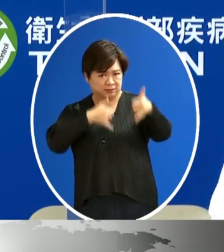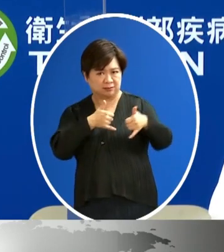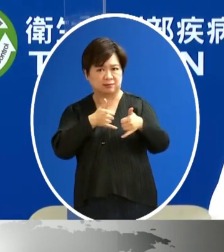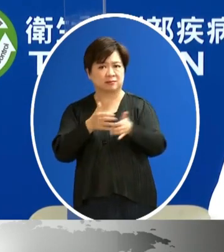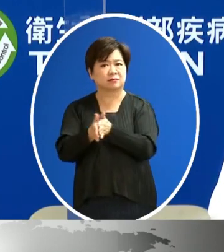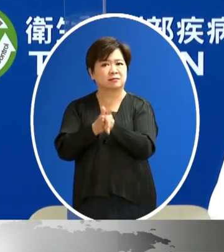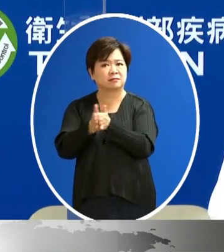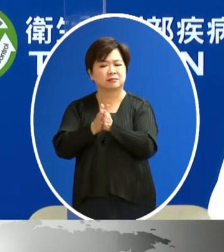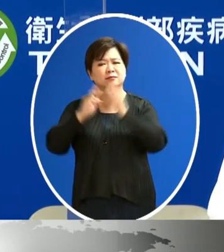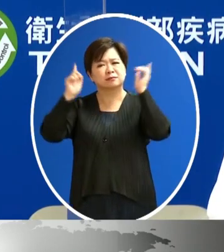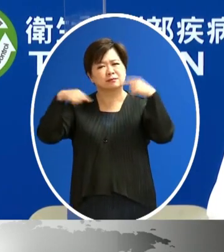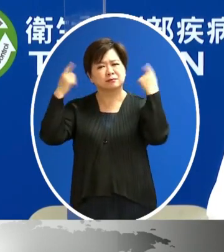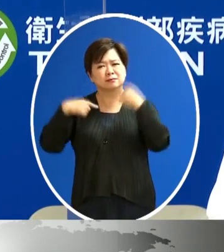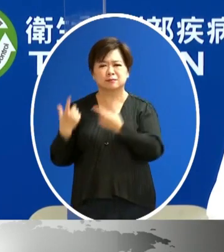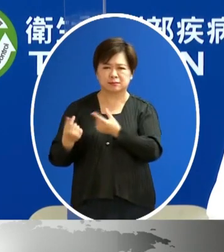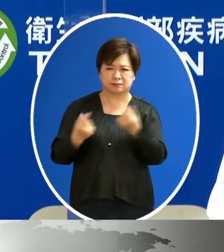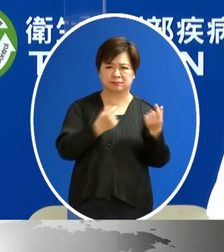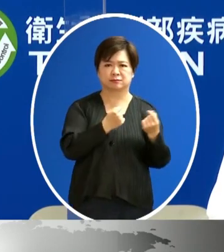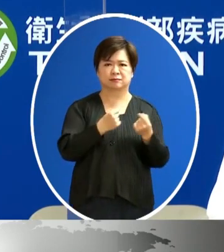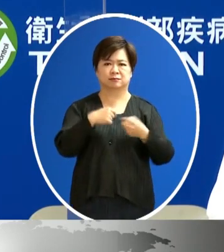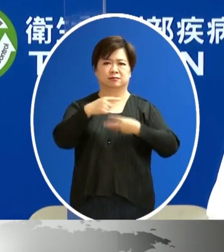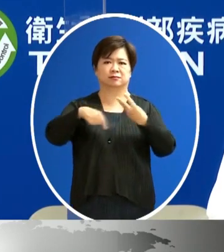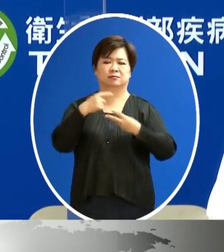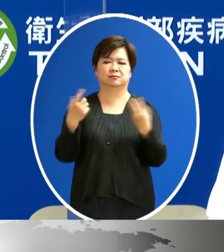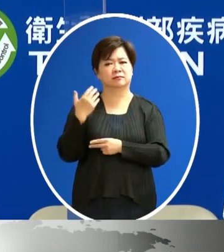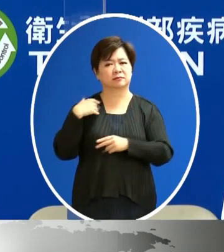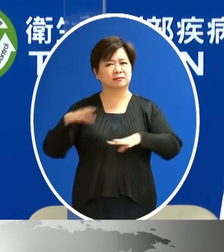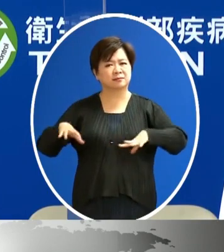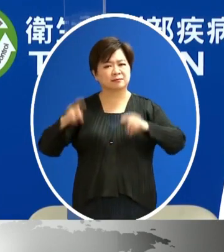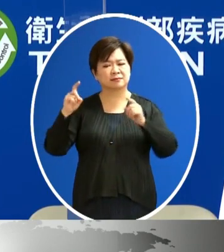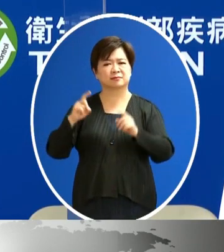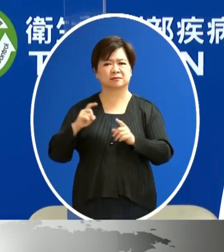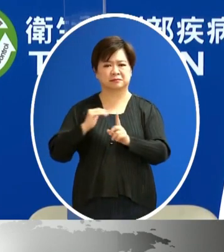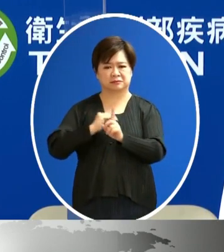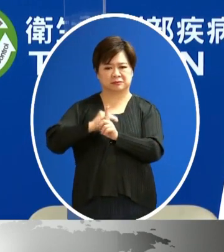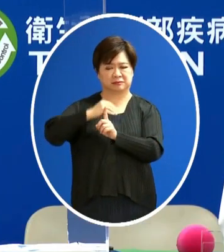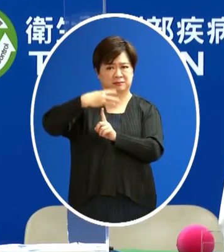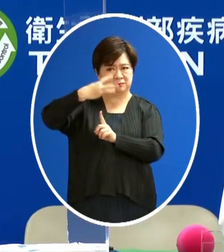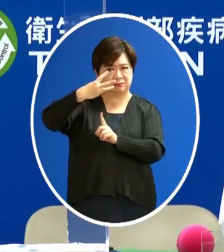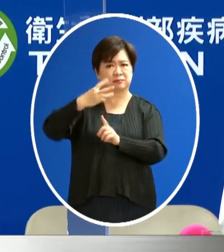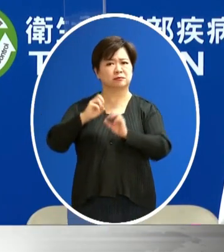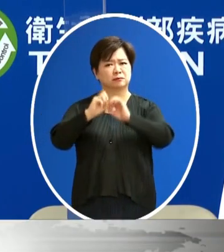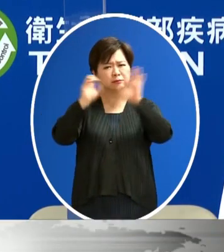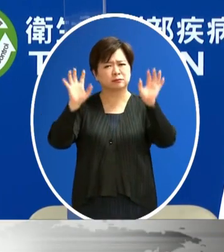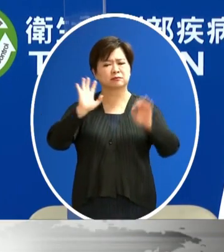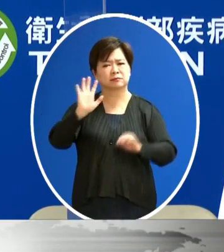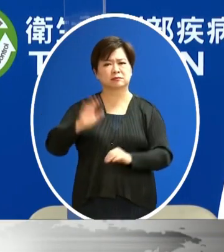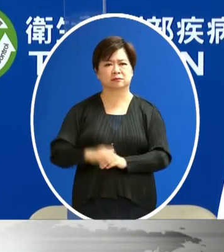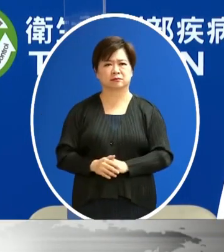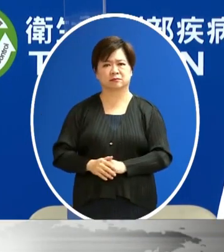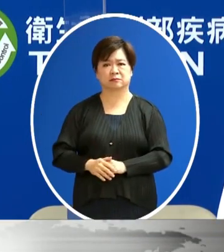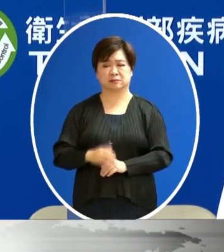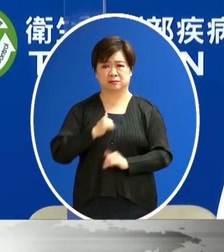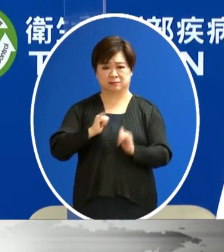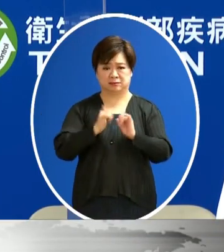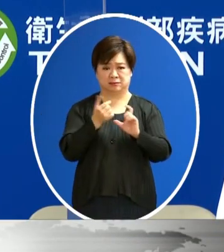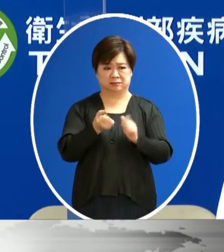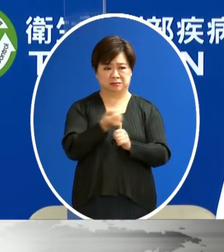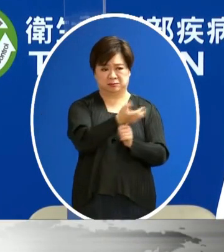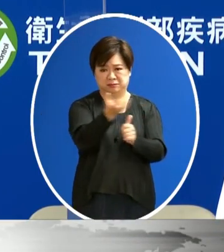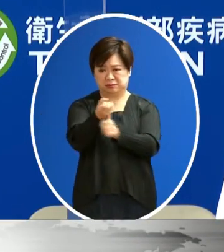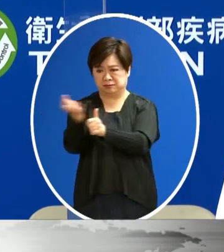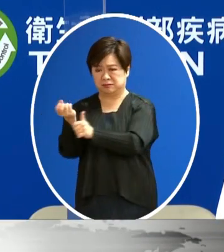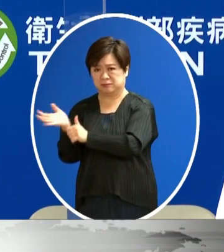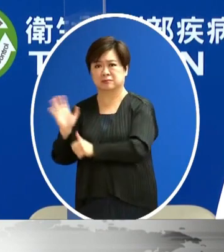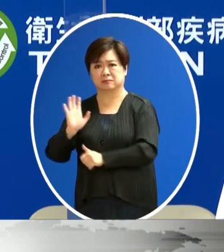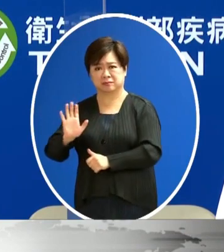we will not change. If the COVID alert must be raised again, we will announce that. Once there is community spread, it is very difficult to go back down